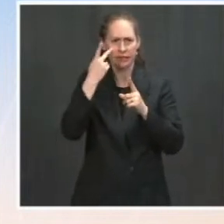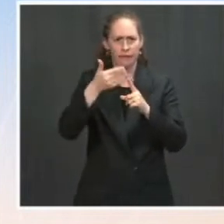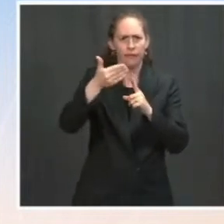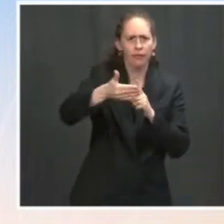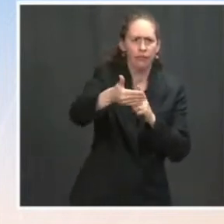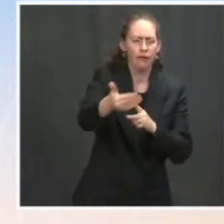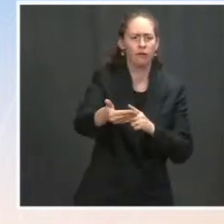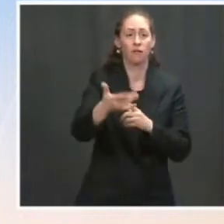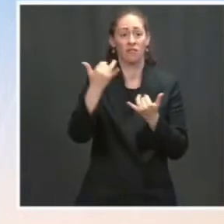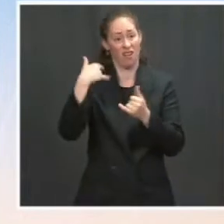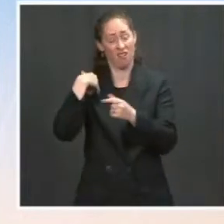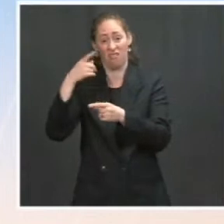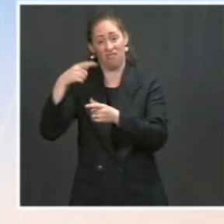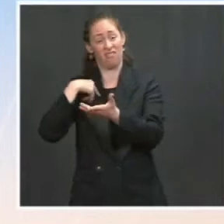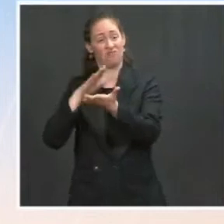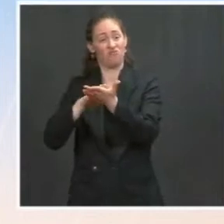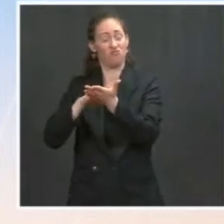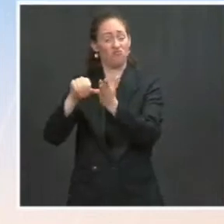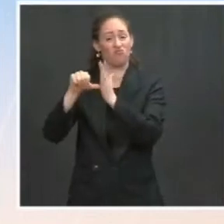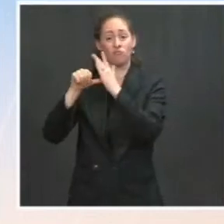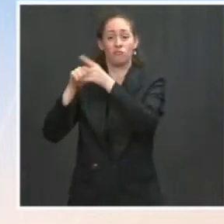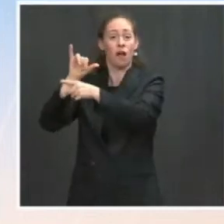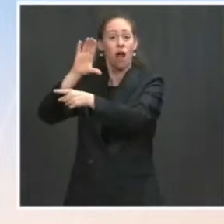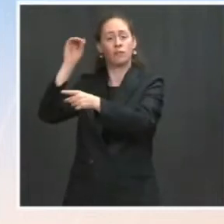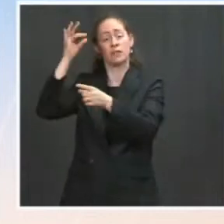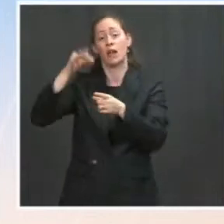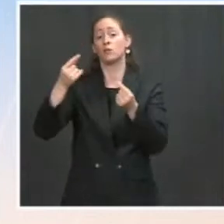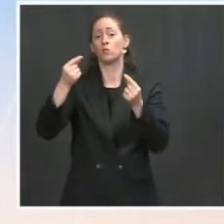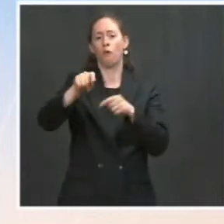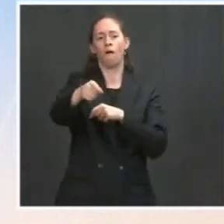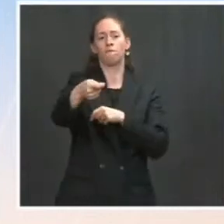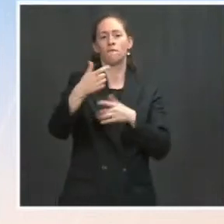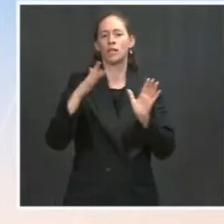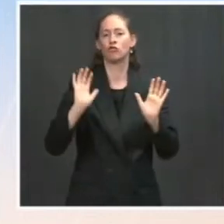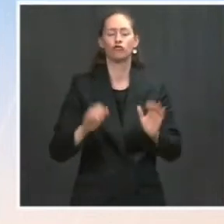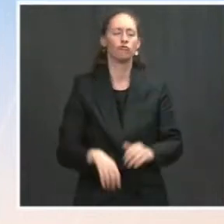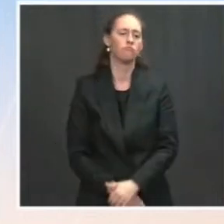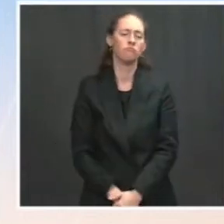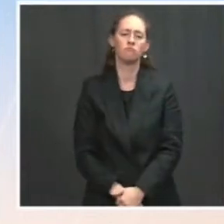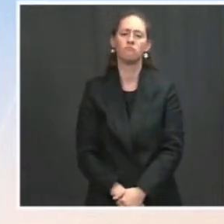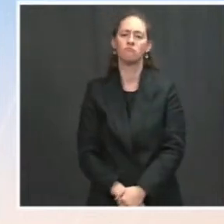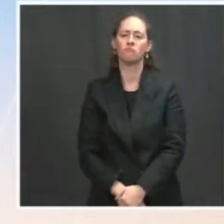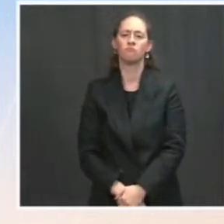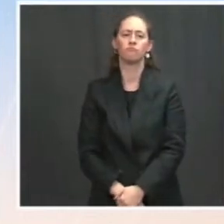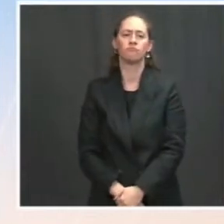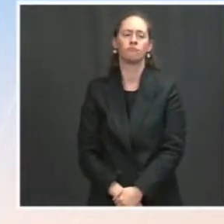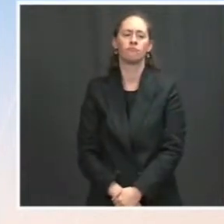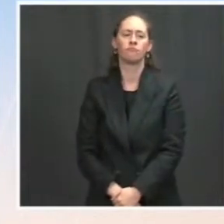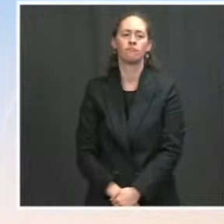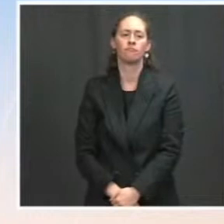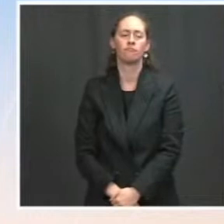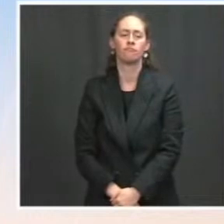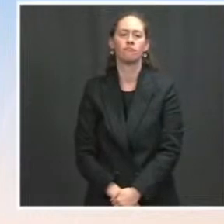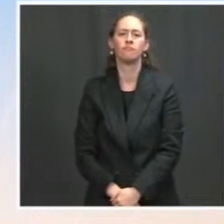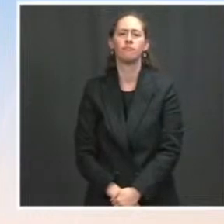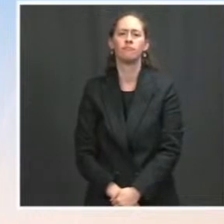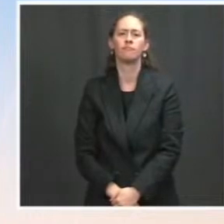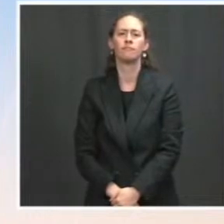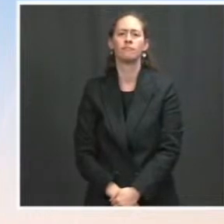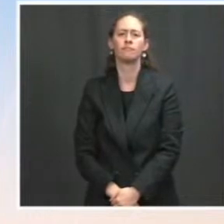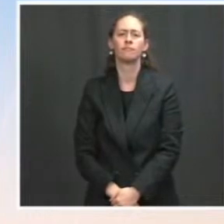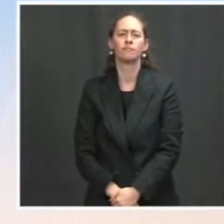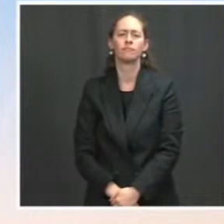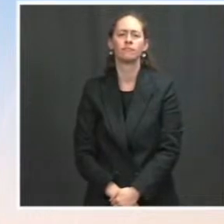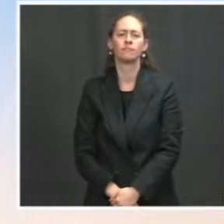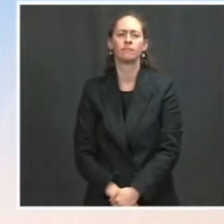We can do Kelly until they gotta be quick though, because we have short timeline. Go ahead. Can you explain to us if you believe that this, since it's criminal in